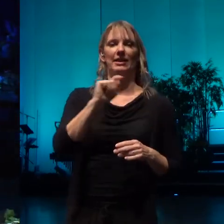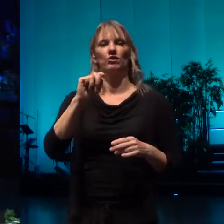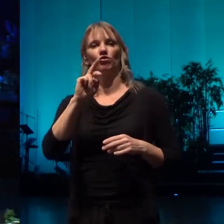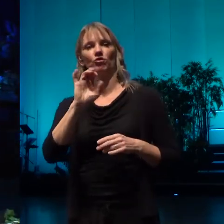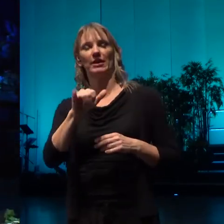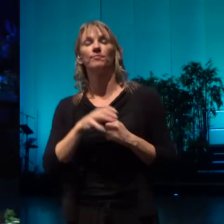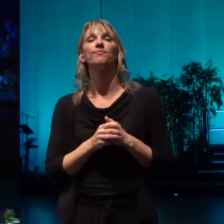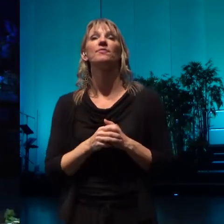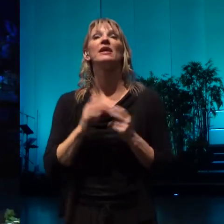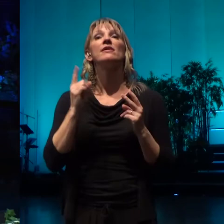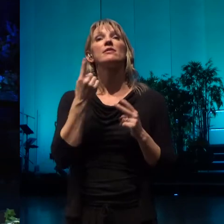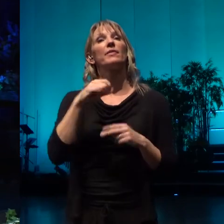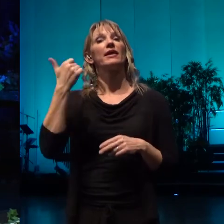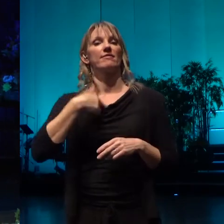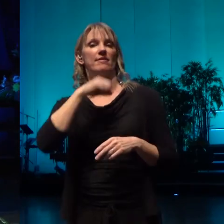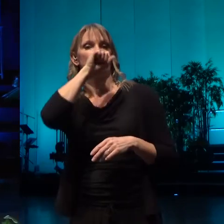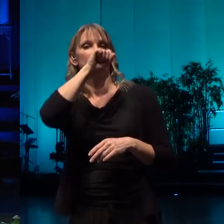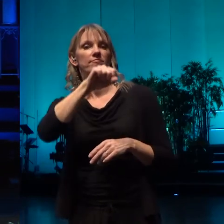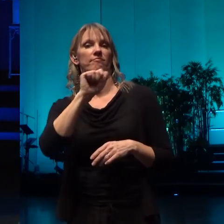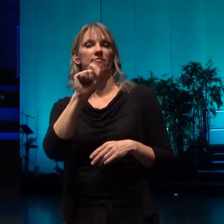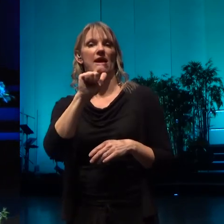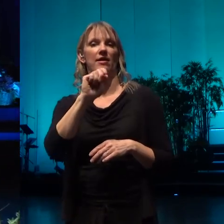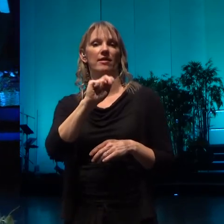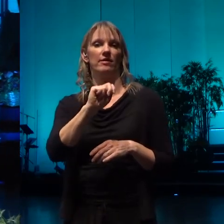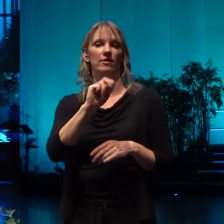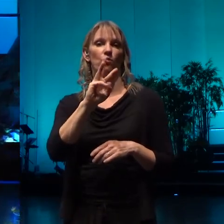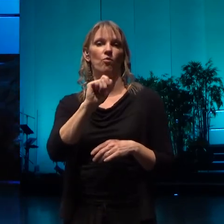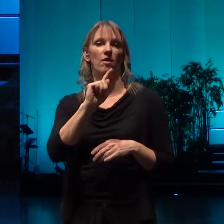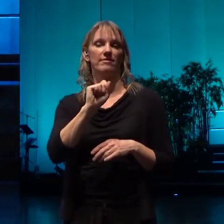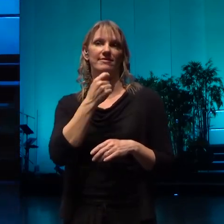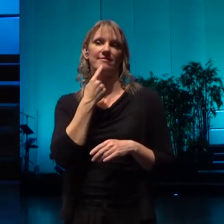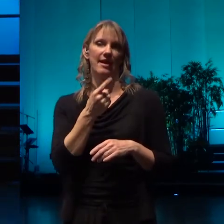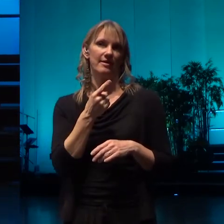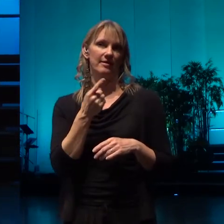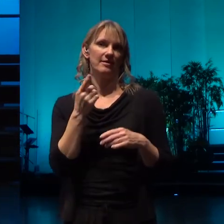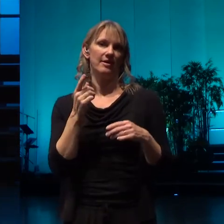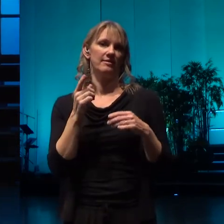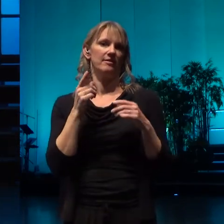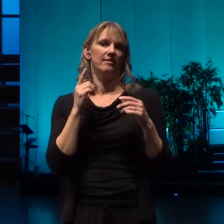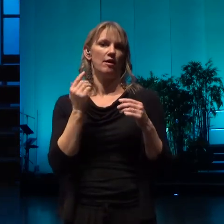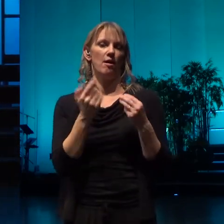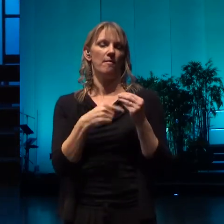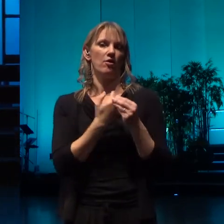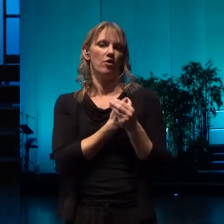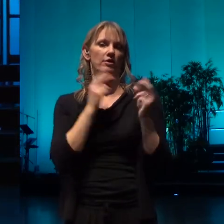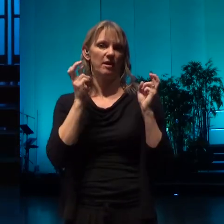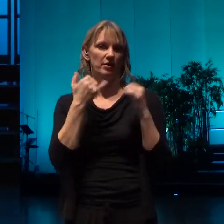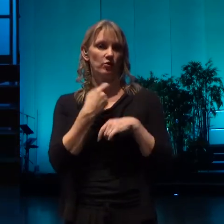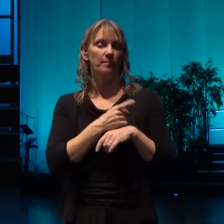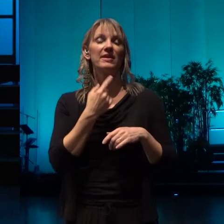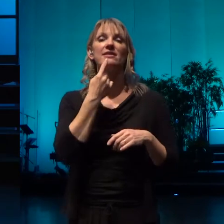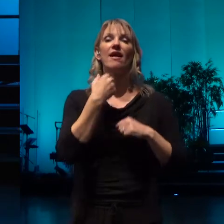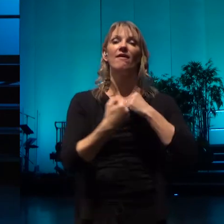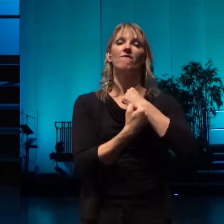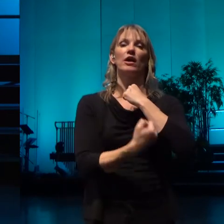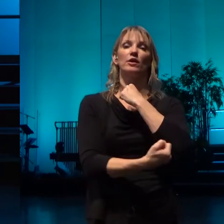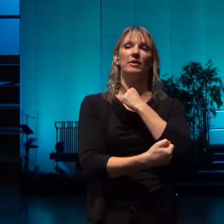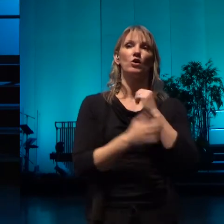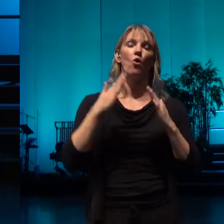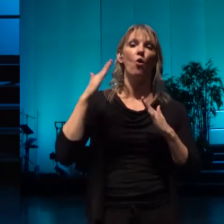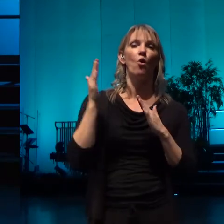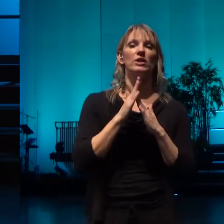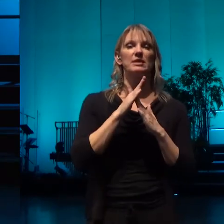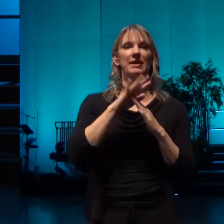There's something else I love that Alan Watts said that speaks to our topic today. He said, the fundamental,